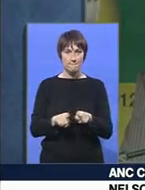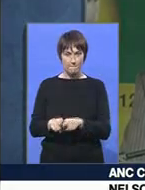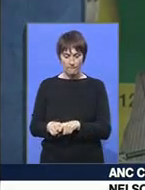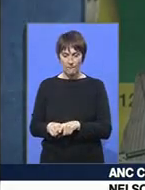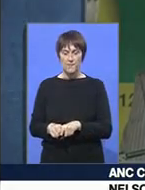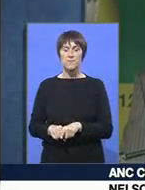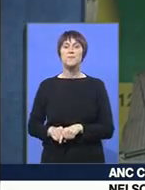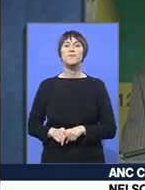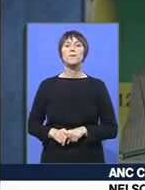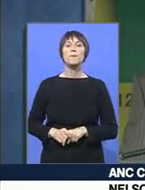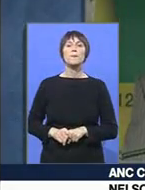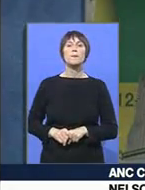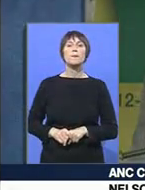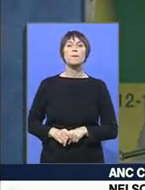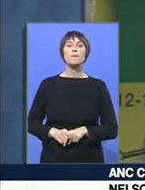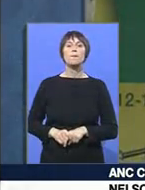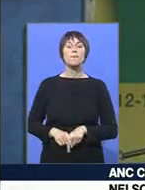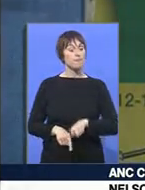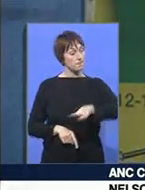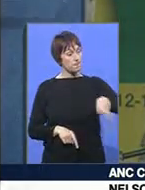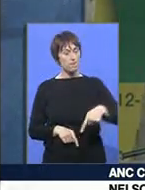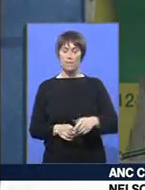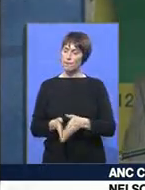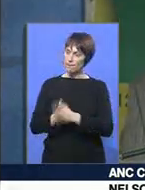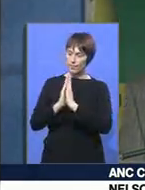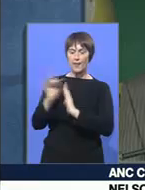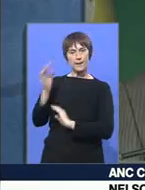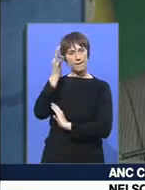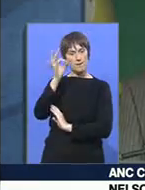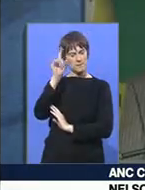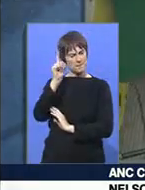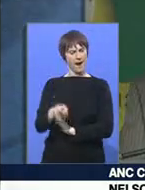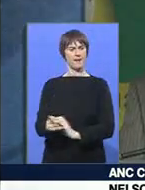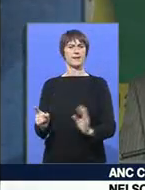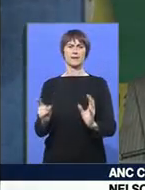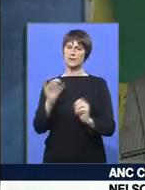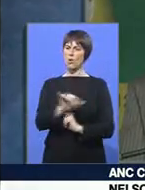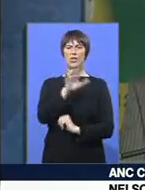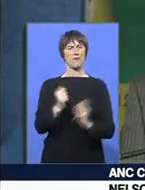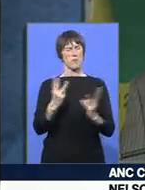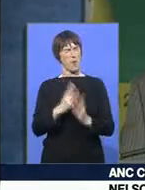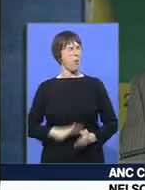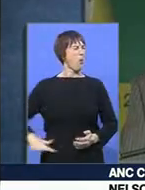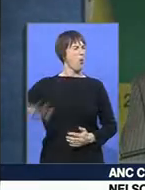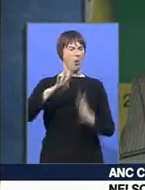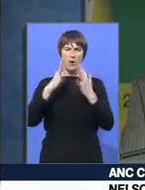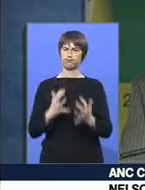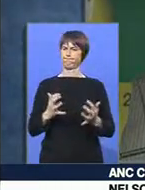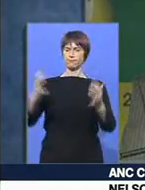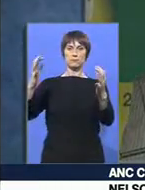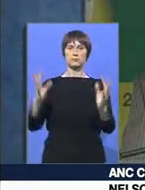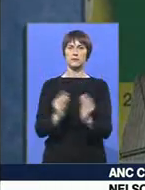for government to convene a national convention of all South Africans to draw